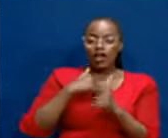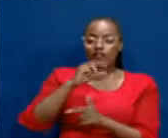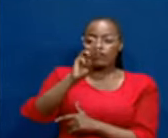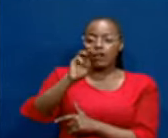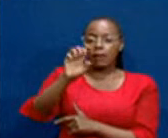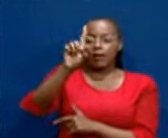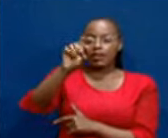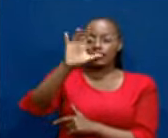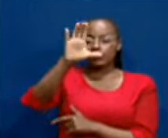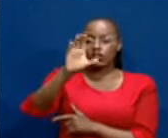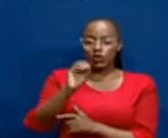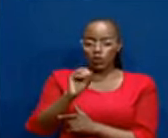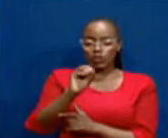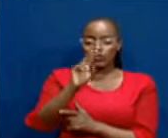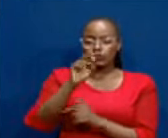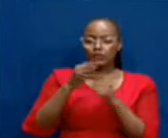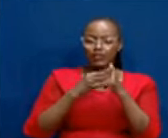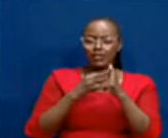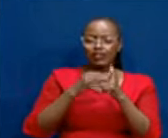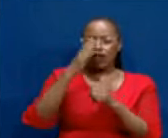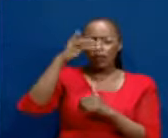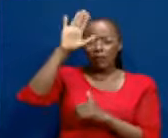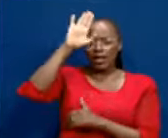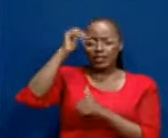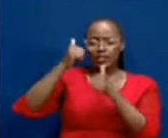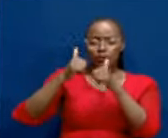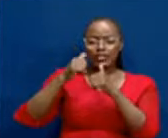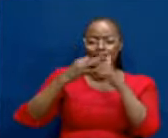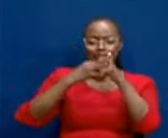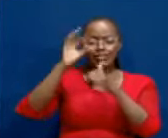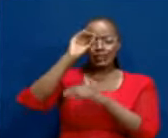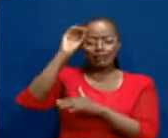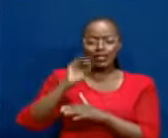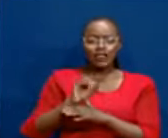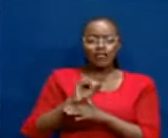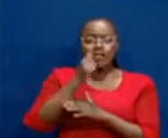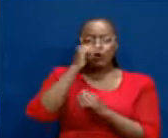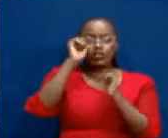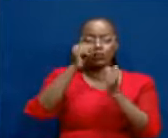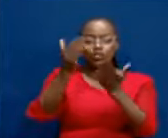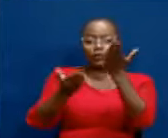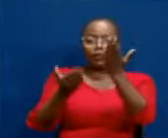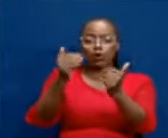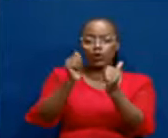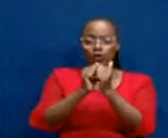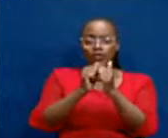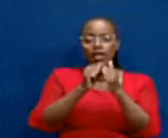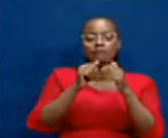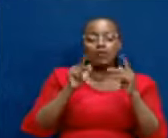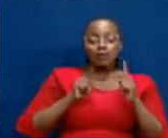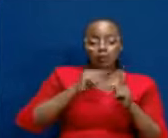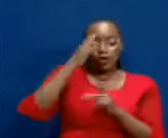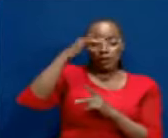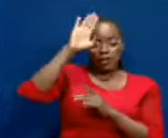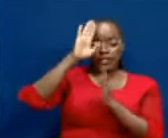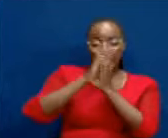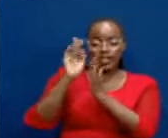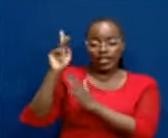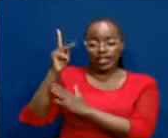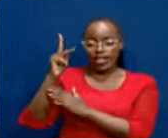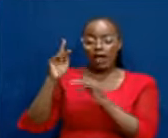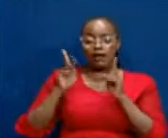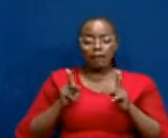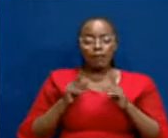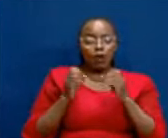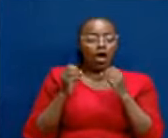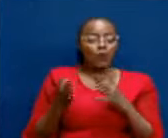at 8%. You have got Brazil, which is at 8%. I wish you can also compare maybe the population of Brazil and Kenya. Now, the reason I'm saying